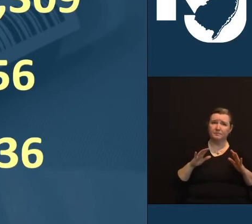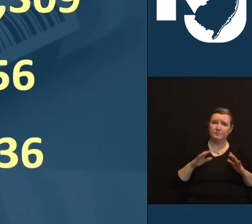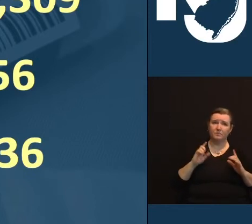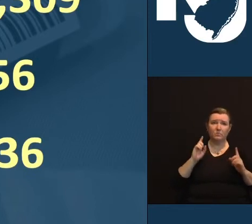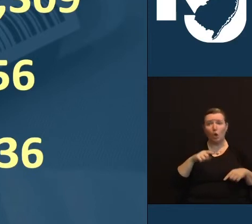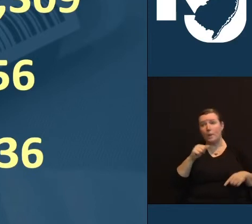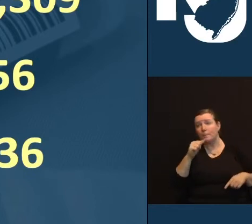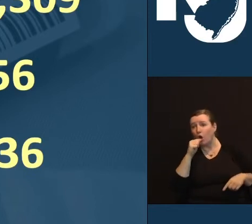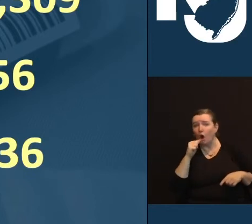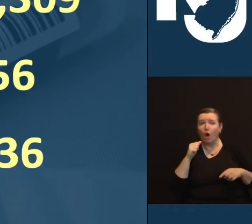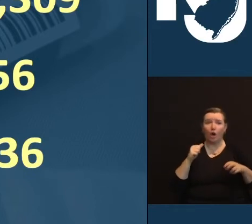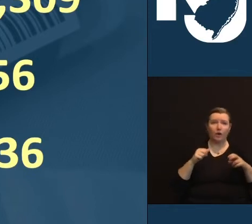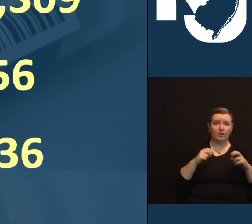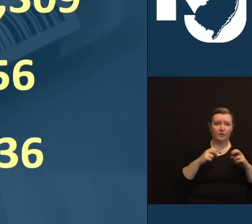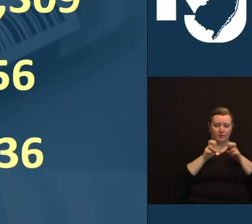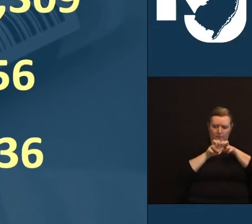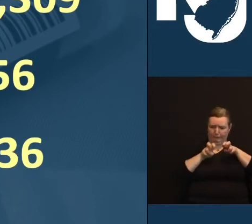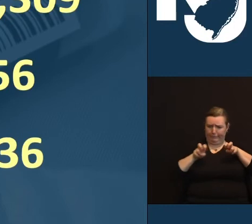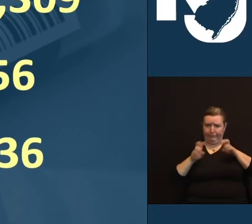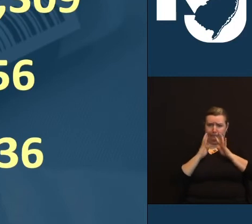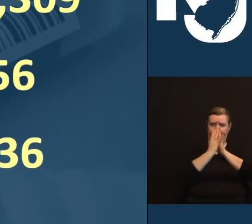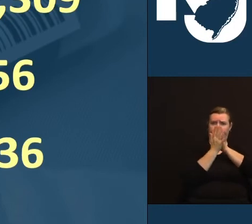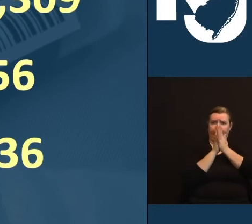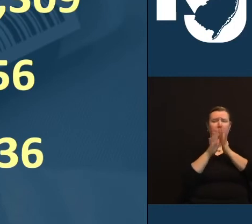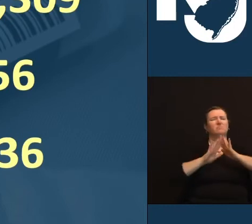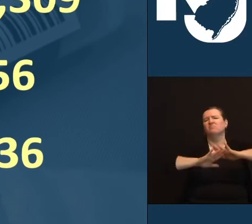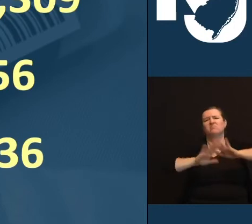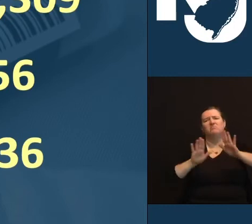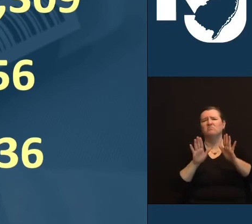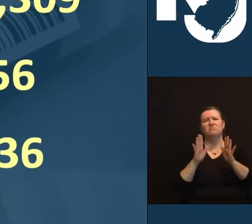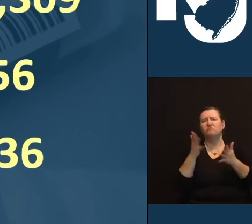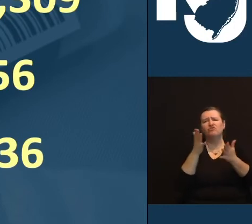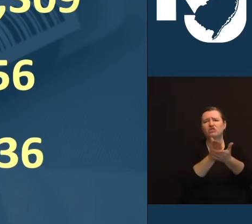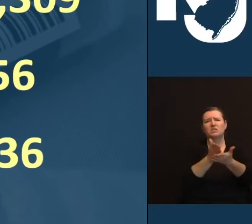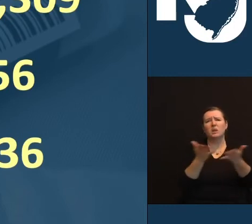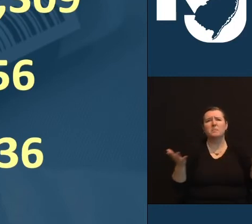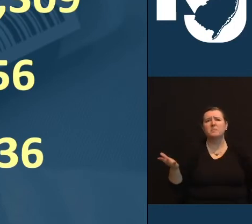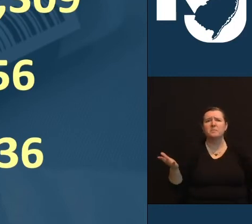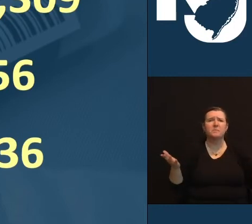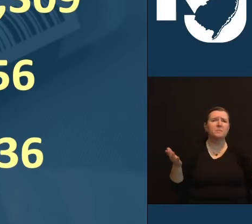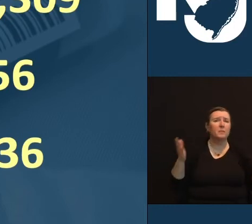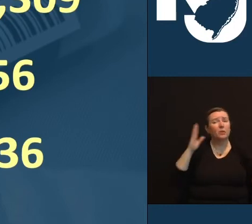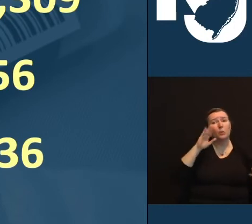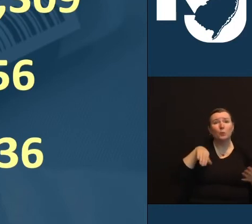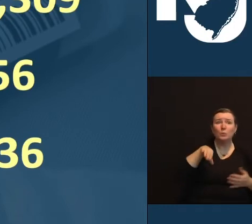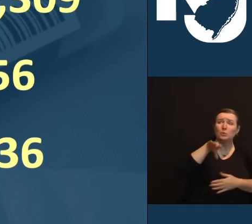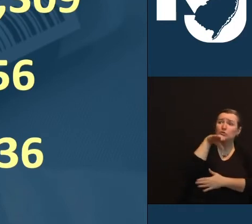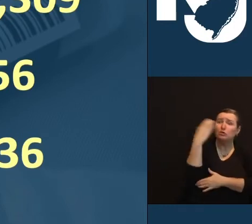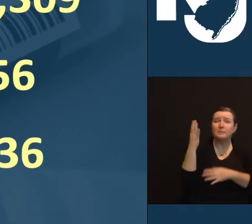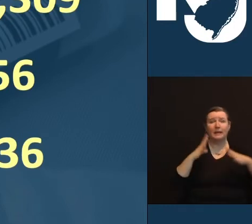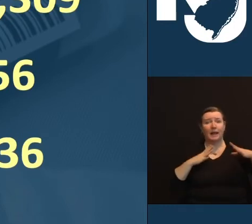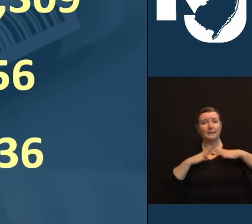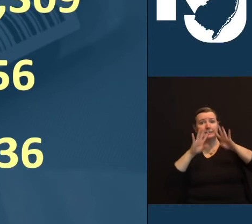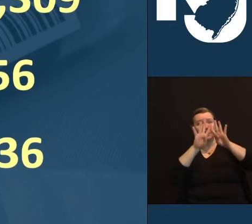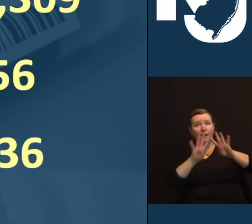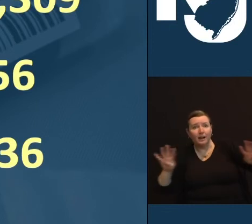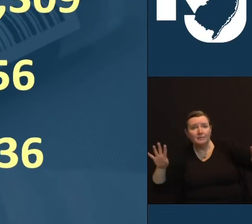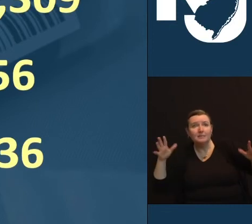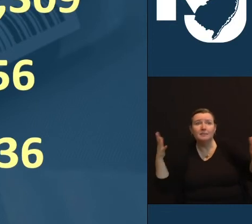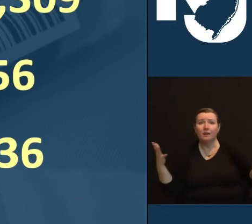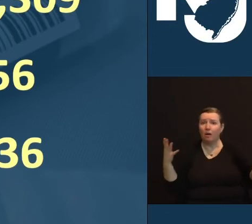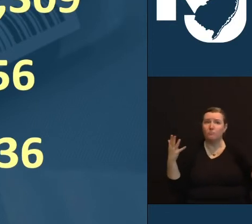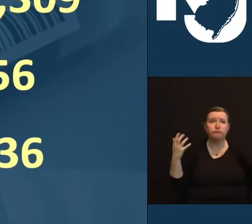when we want nothing more than to be together, to feel good and politely declining an invitation to an upcoming indoor holiday